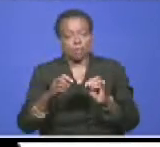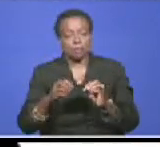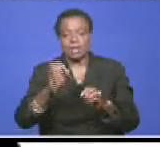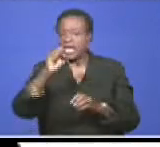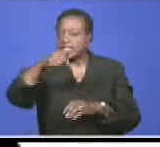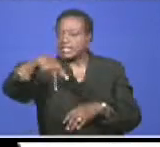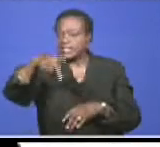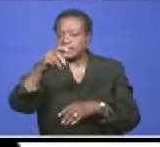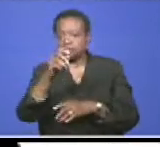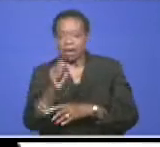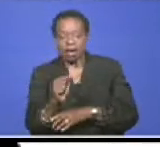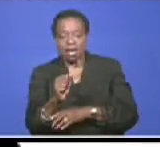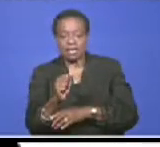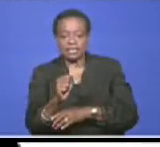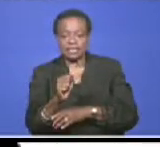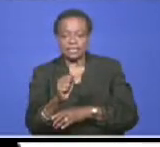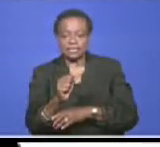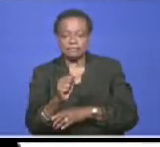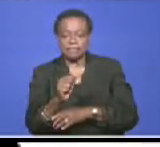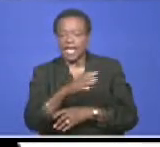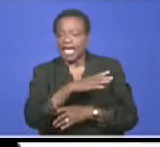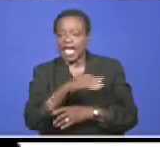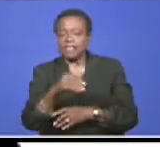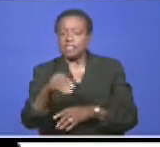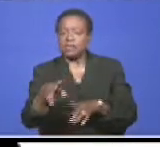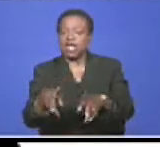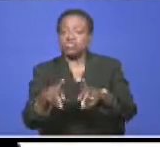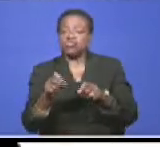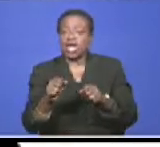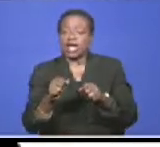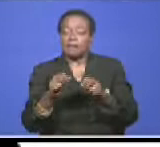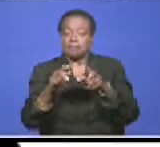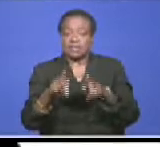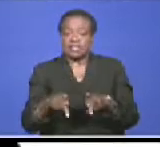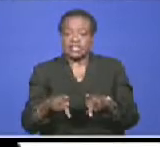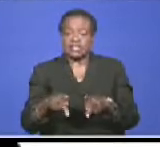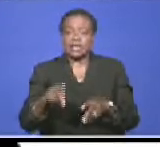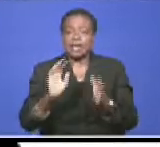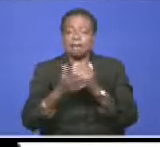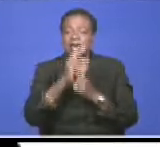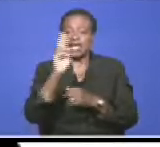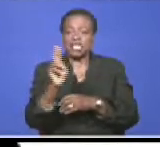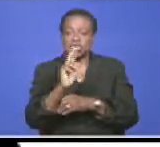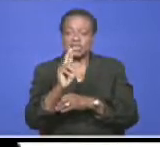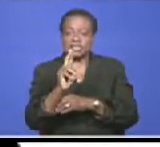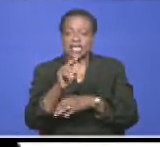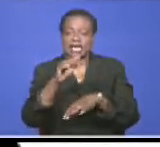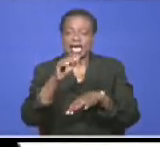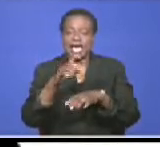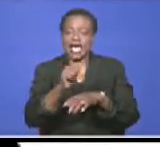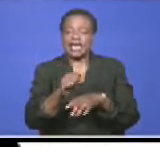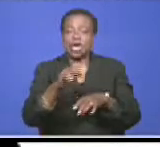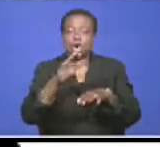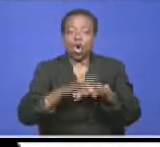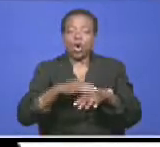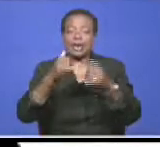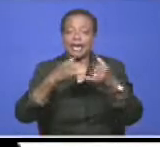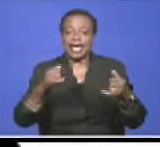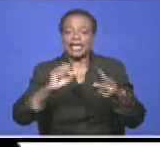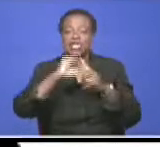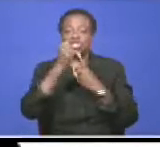spas, and they would attract patients by using a very elaborate online social media